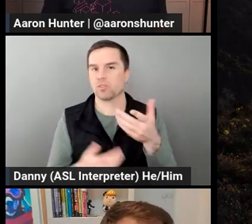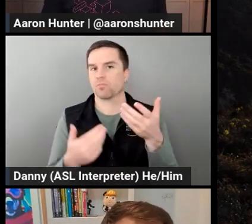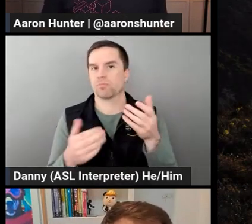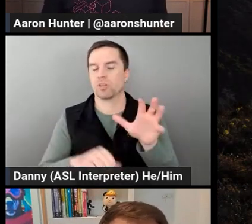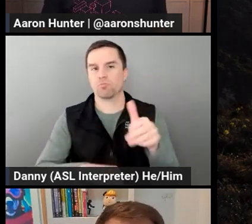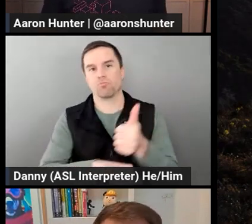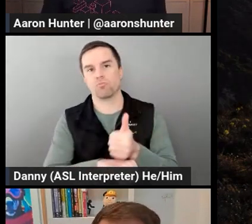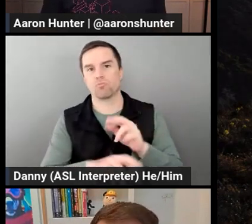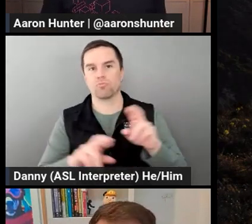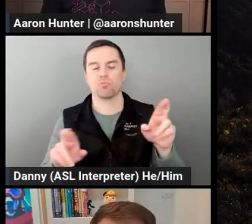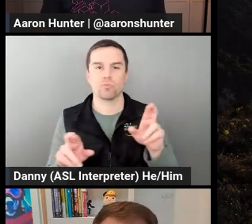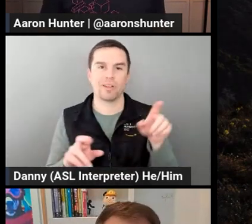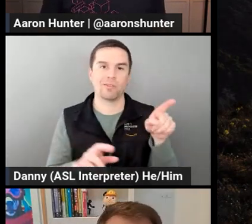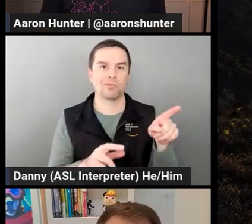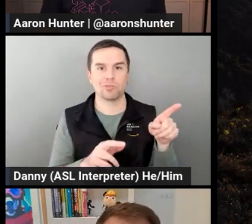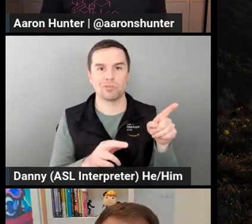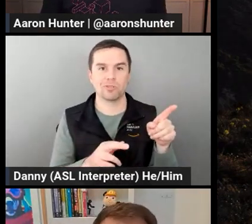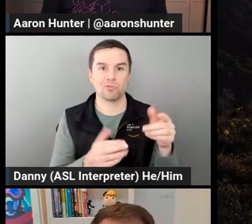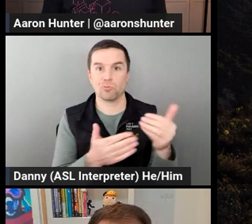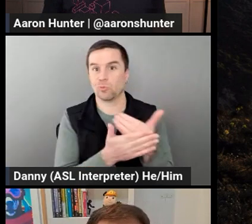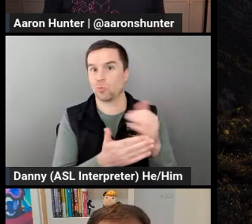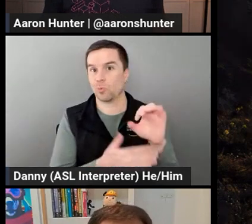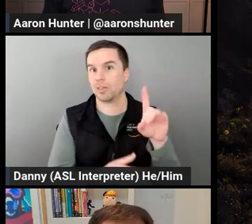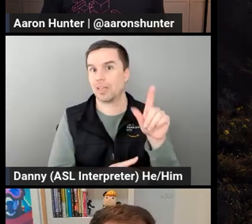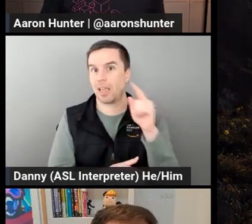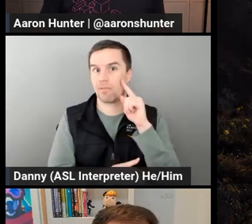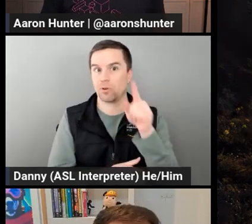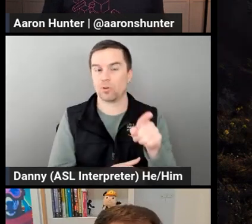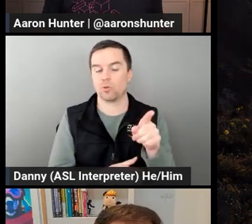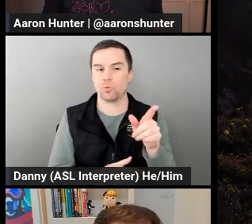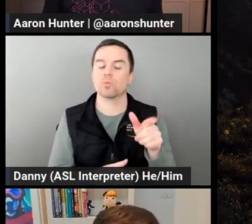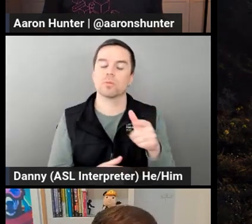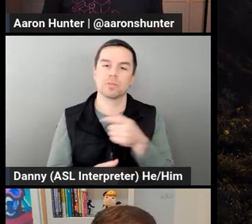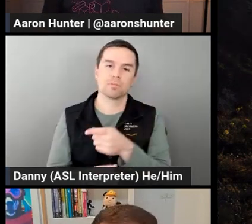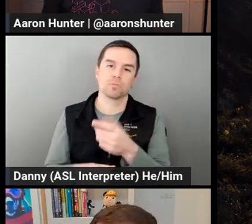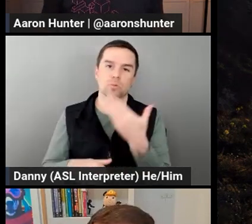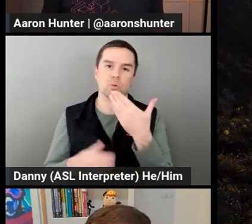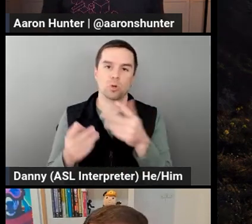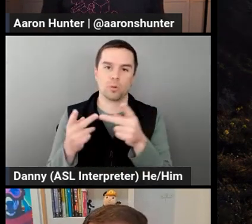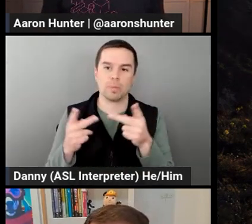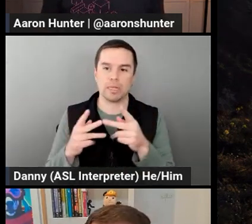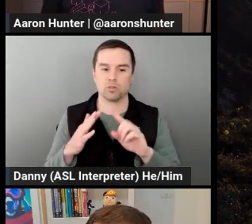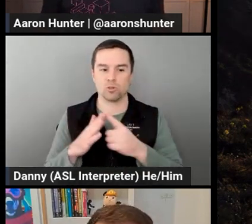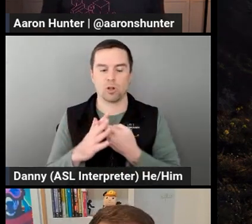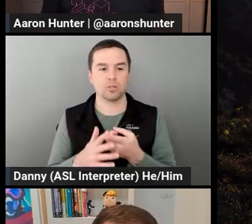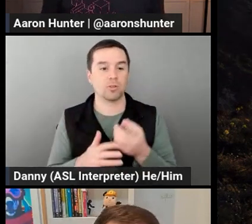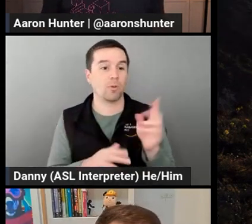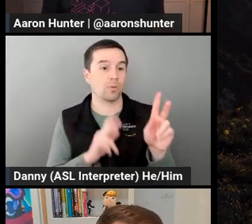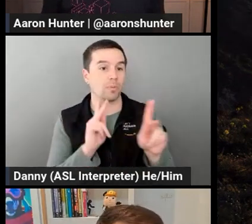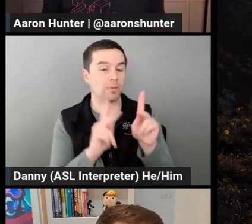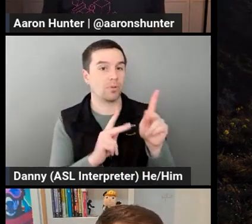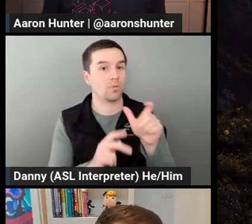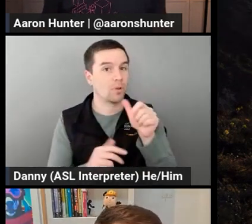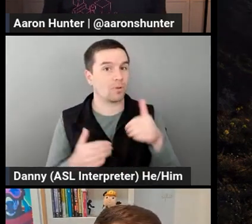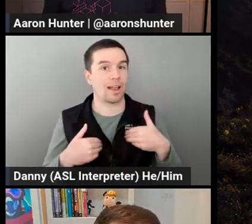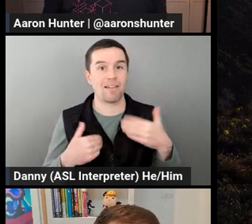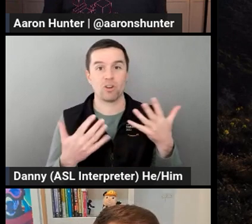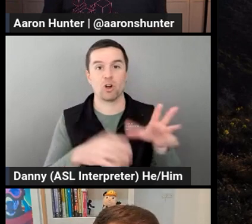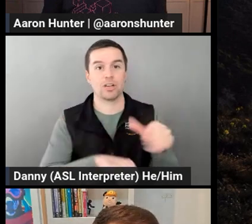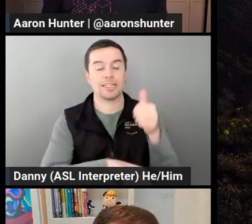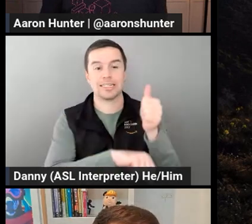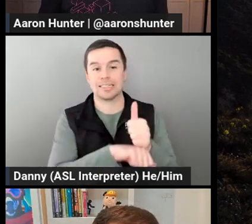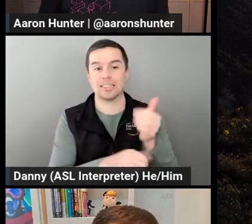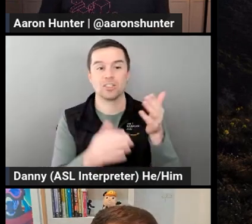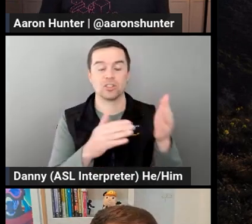that's a new domain for you. So anybody who's really watching that doesn't have an existing serverless app but wants to work or experiment with